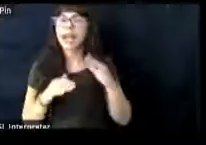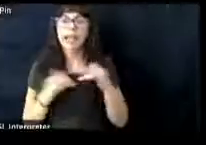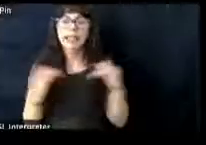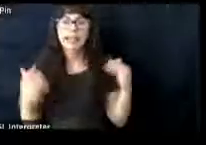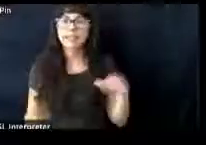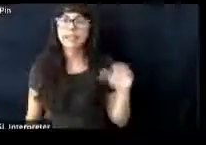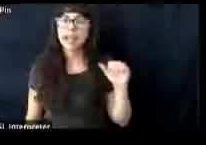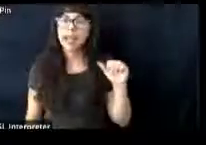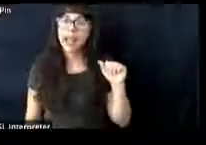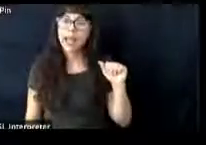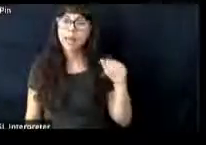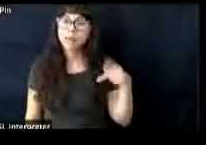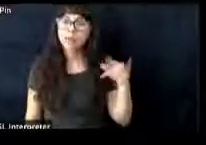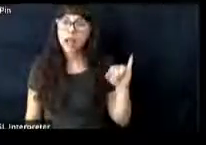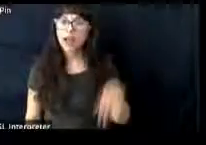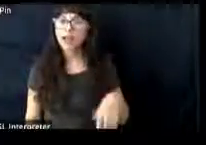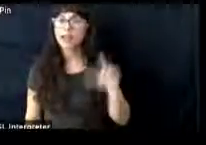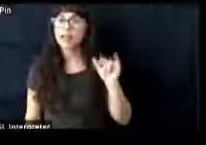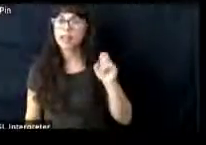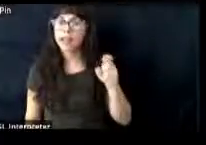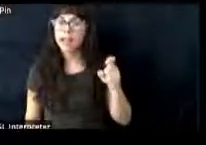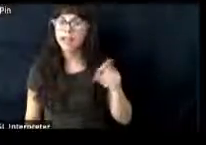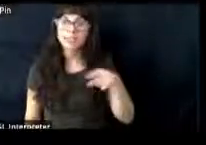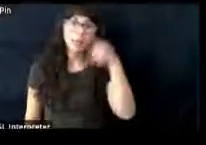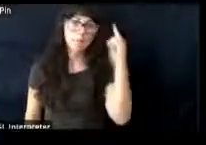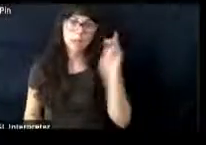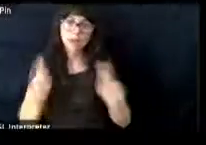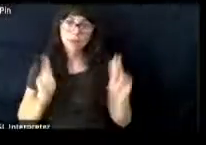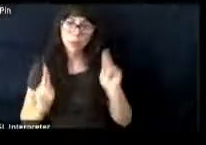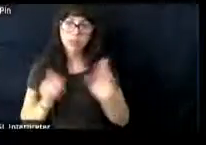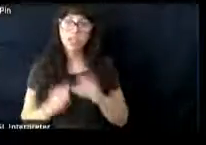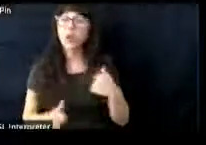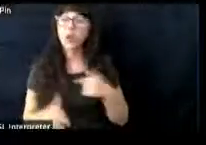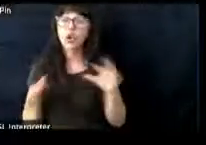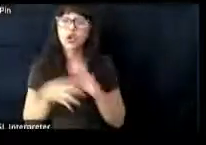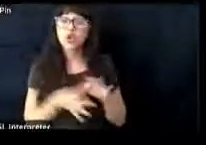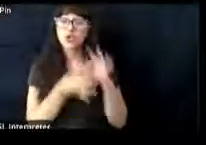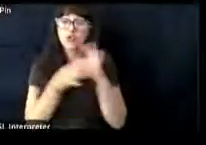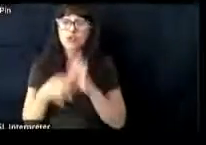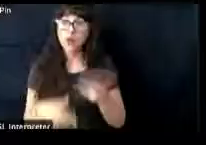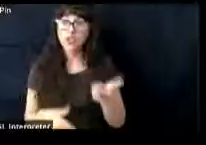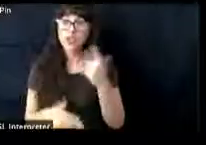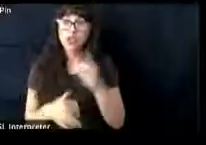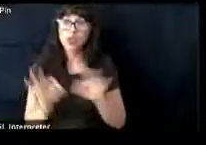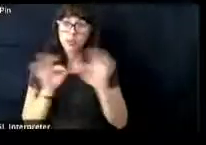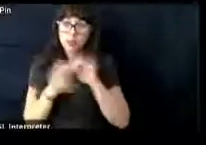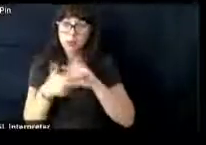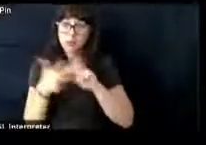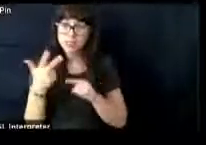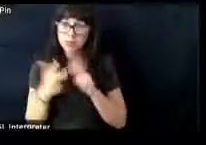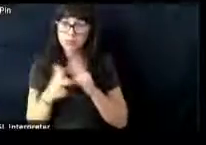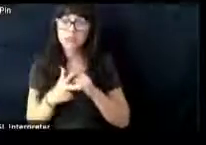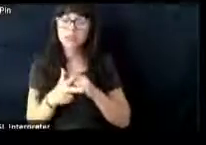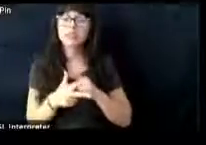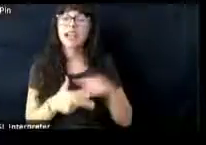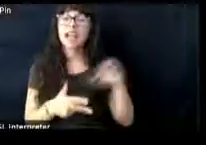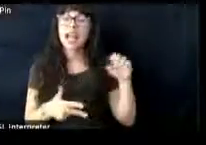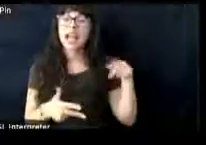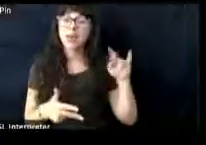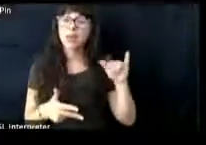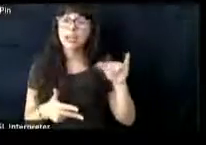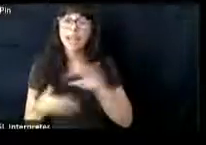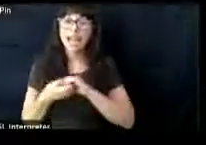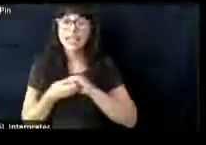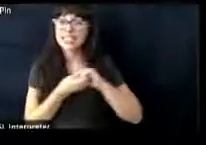Asian Pacific Islanders, Latinx, and Black folks. We are unified around three key principles, the first of which being equity and solidarity